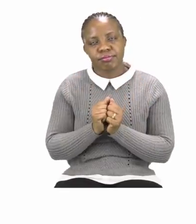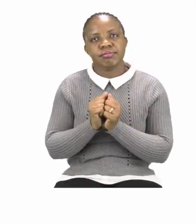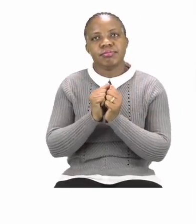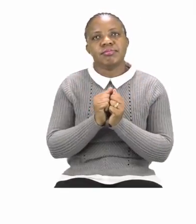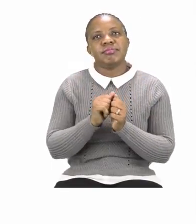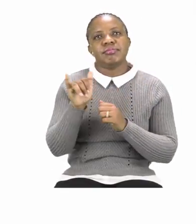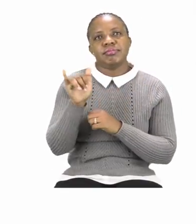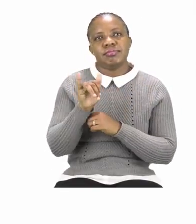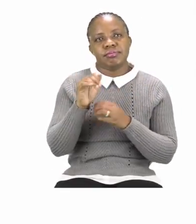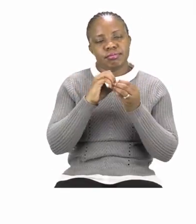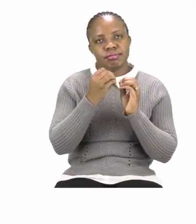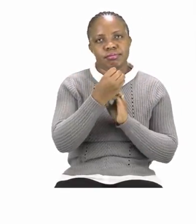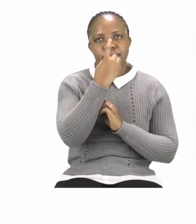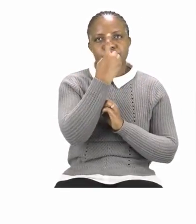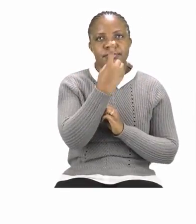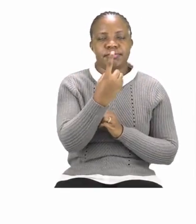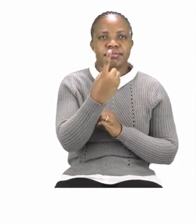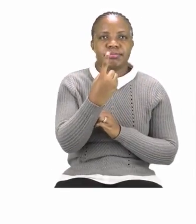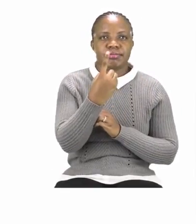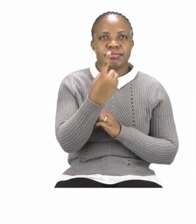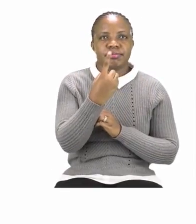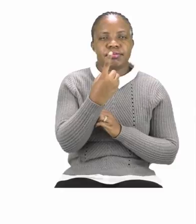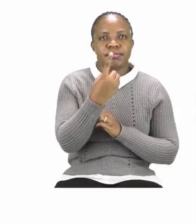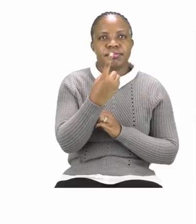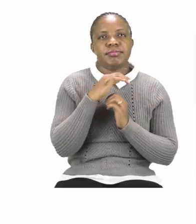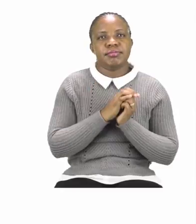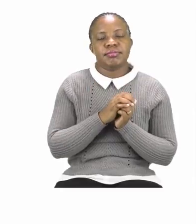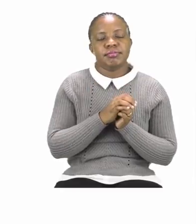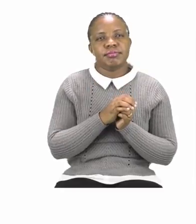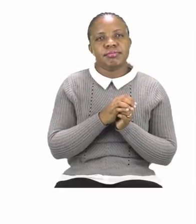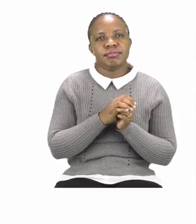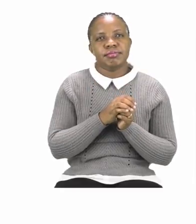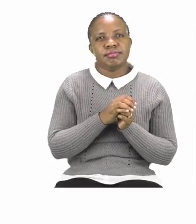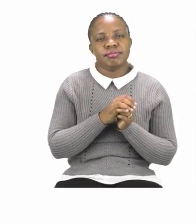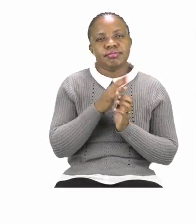1 together. Now number 1 says, let's read it together.